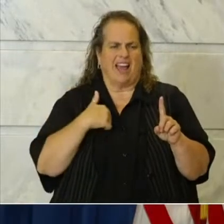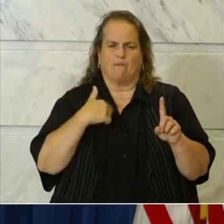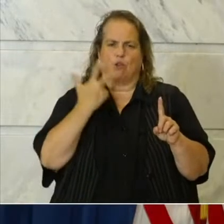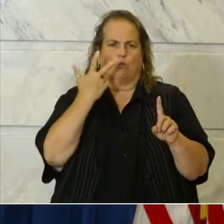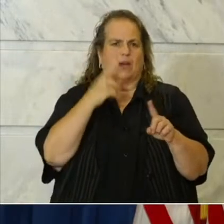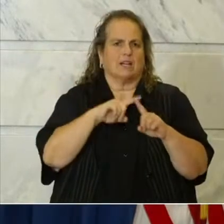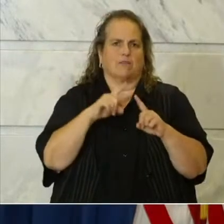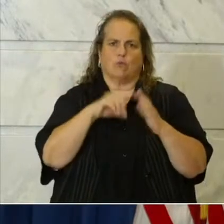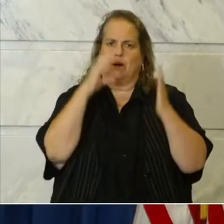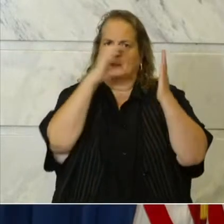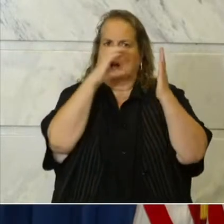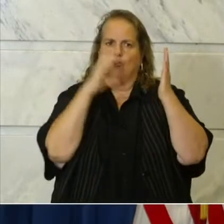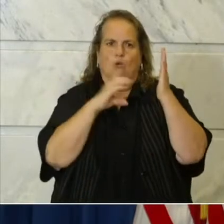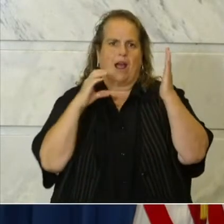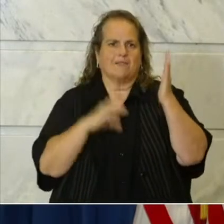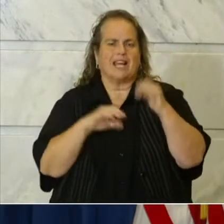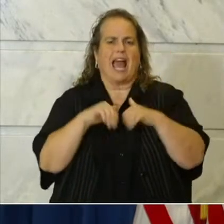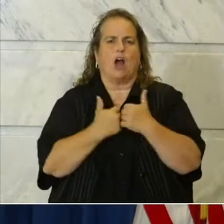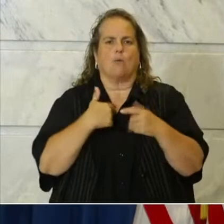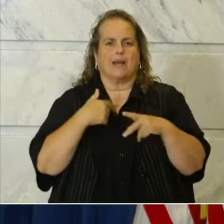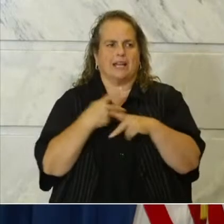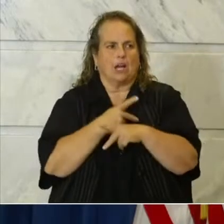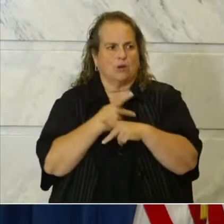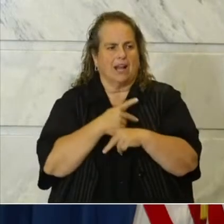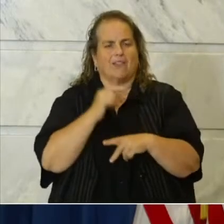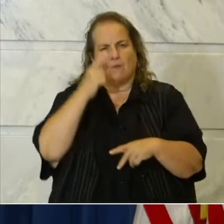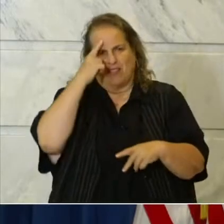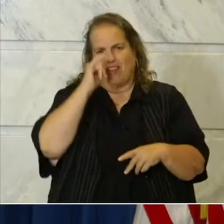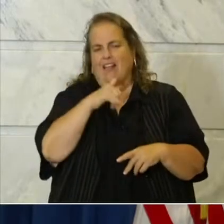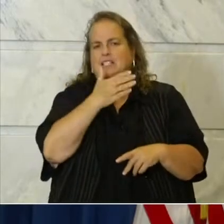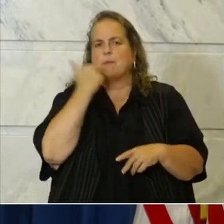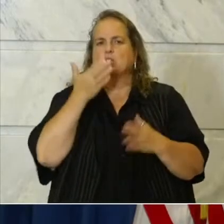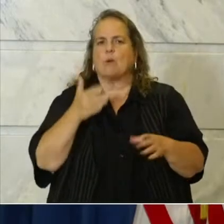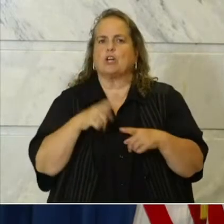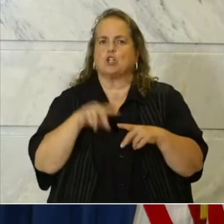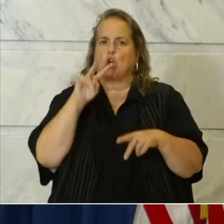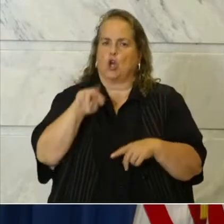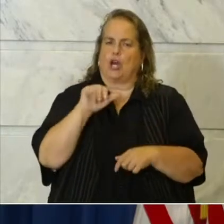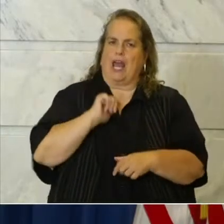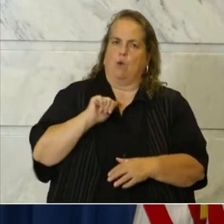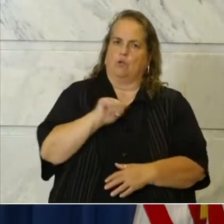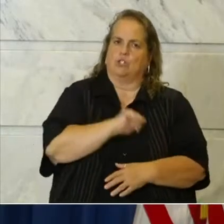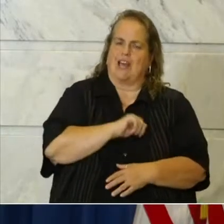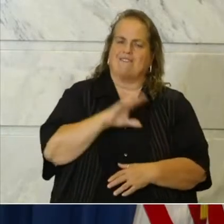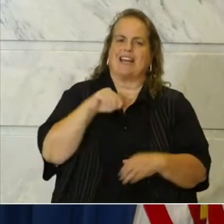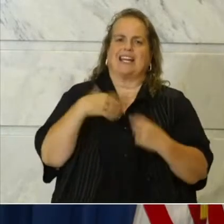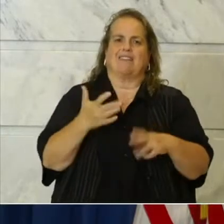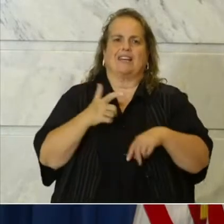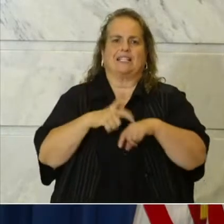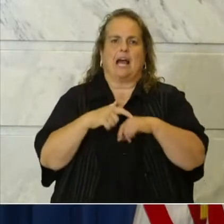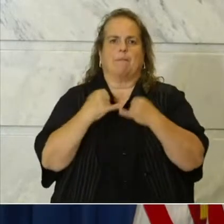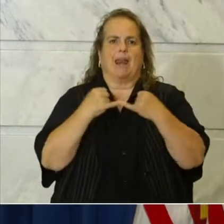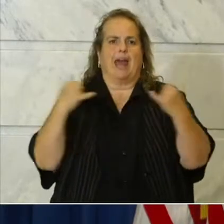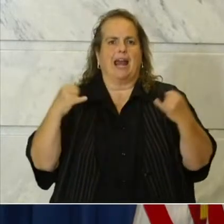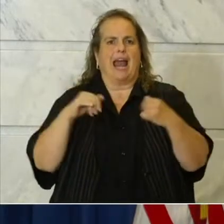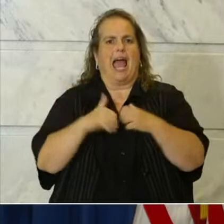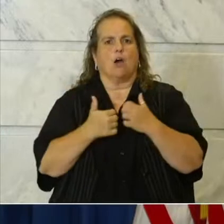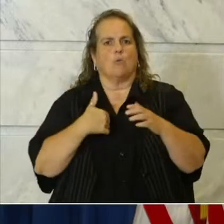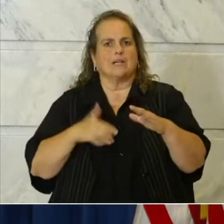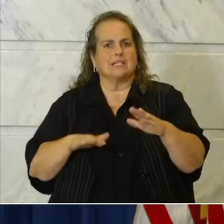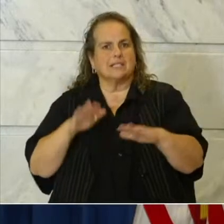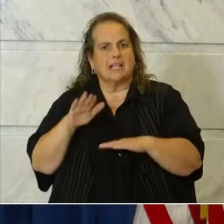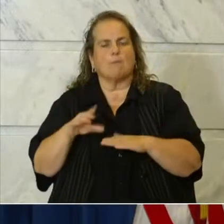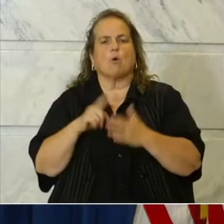it. We believe that that's the best way to look at ourselves and giving it a timeline of when steps we take can have an